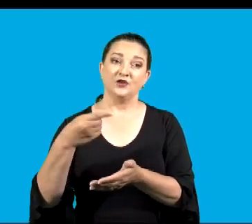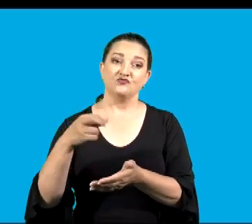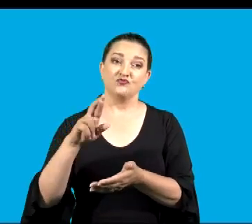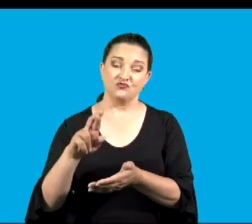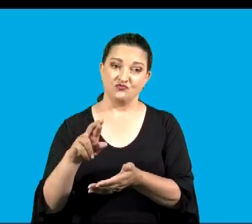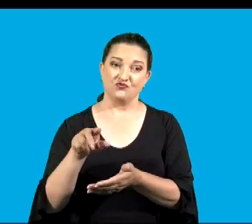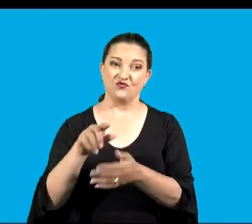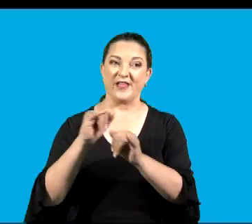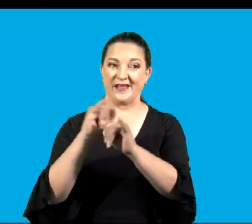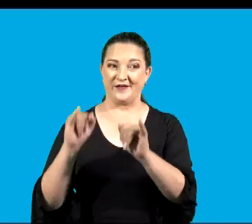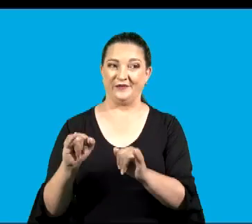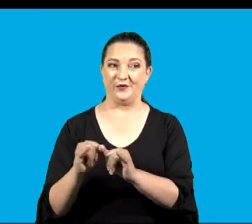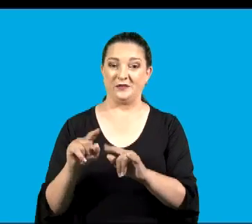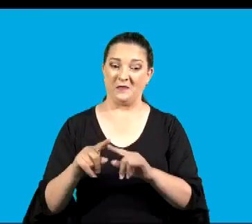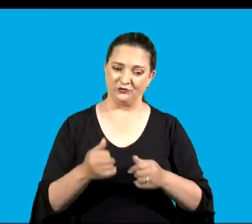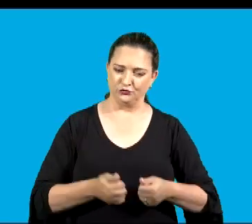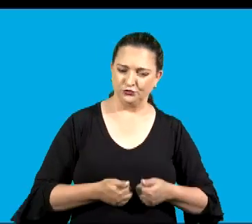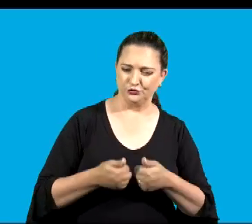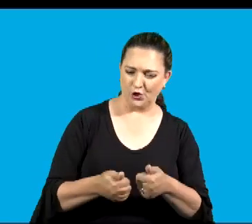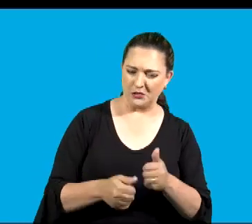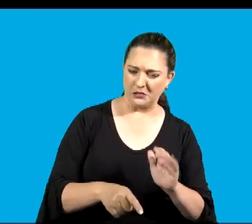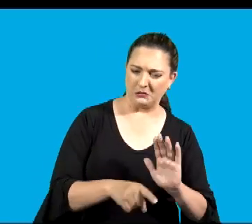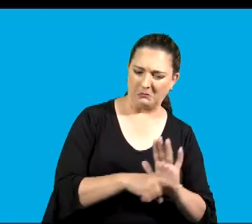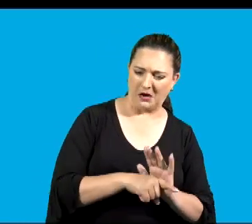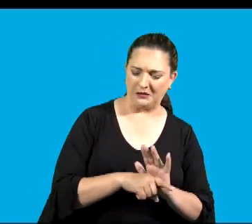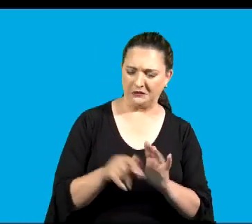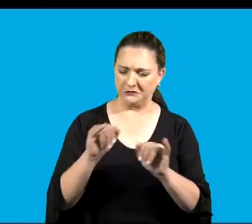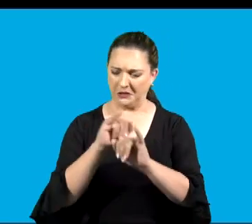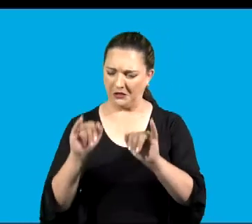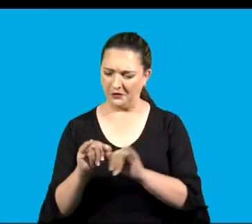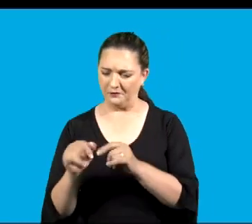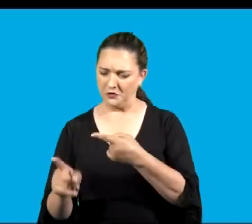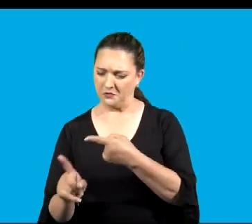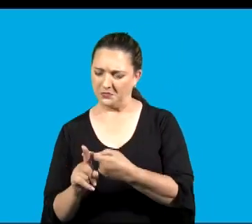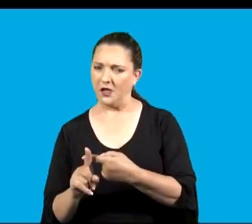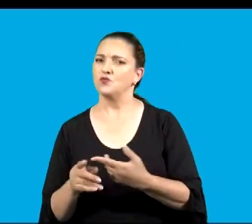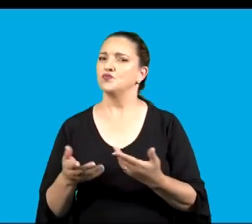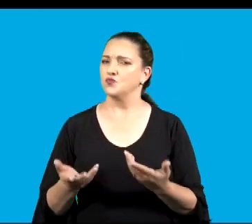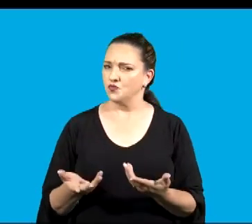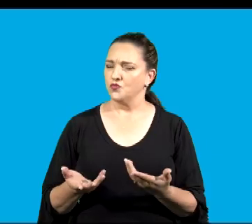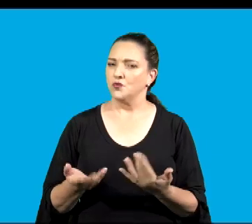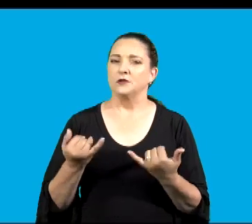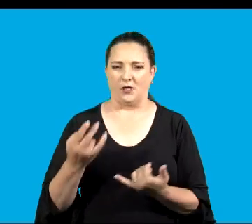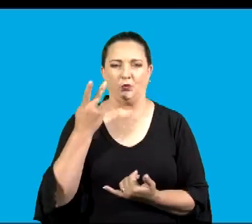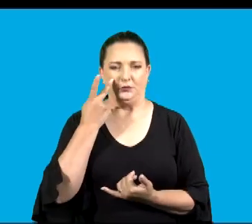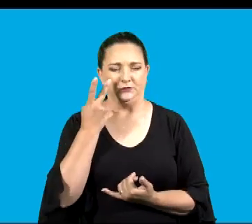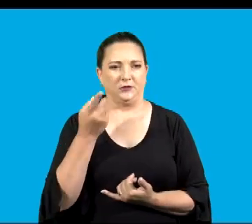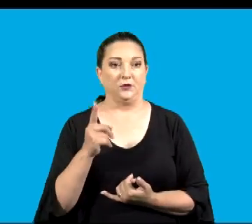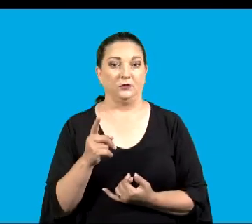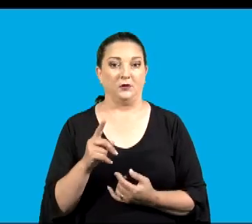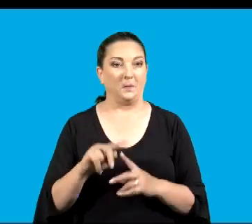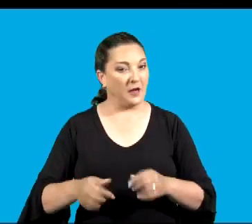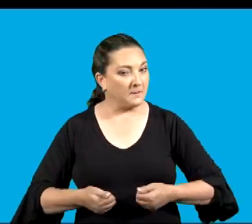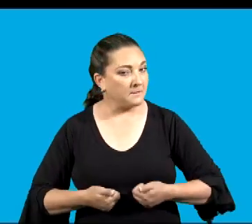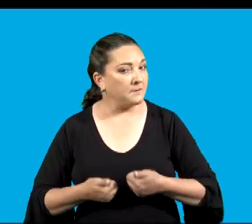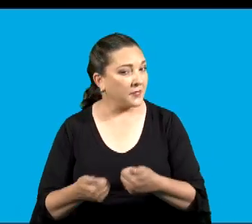an invoice. An invoice is a plus. Do you see this error? Okay. So we know that it is